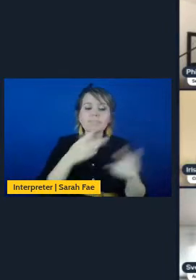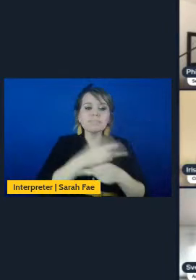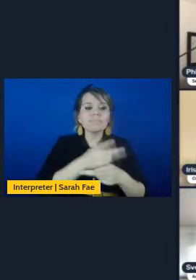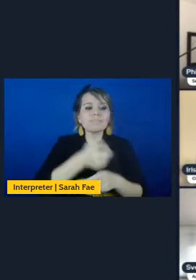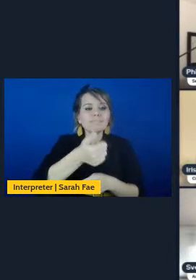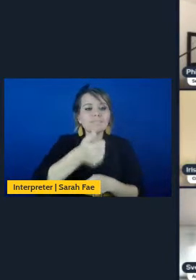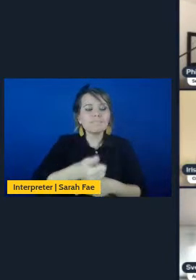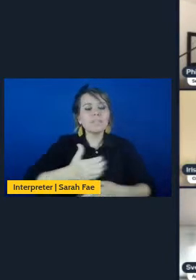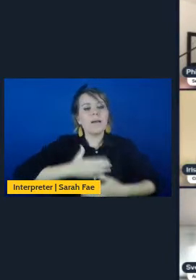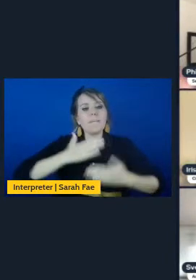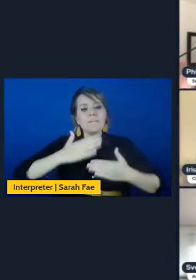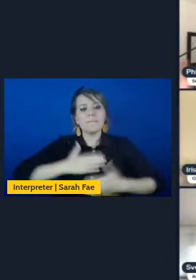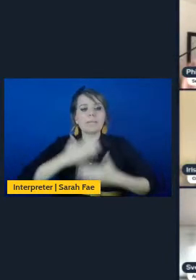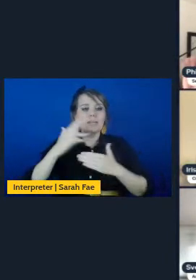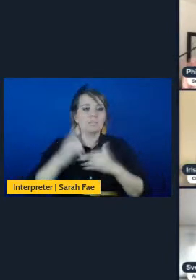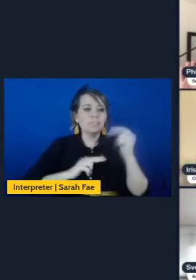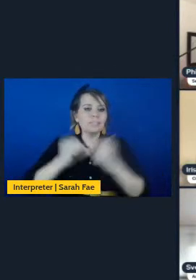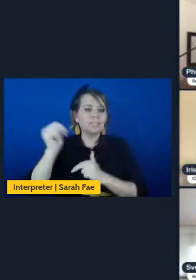happy building.